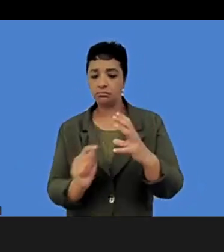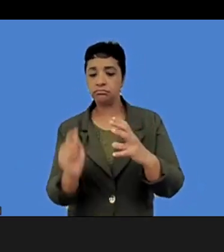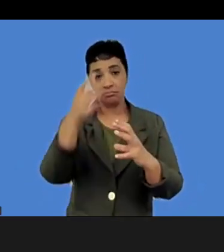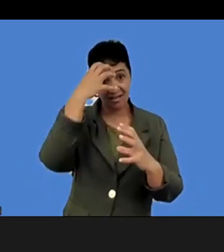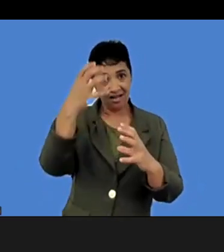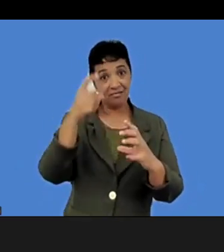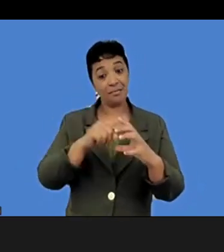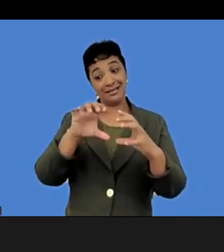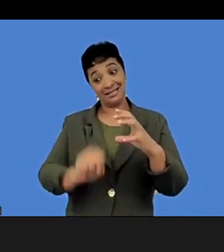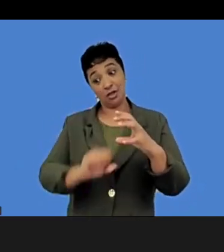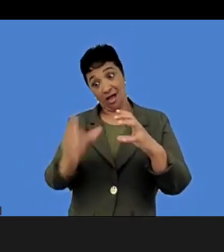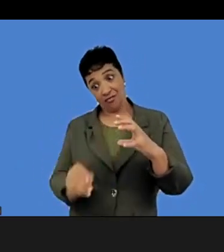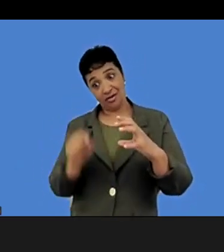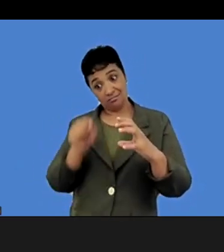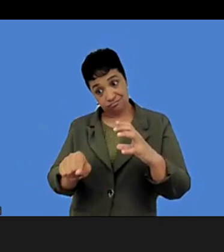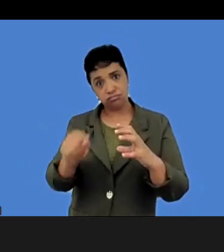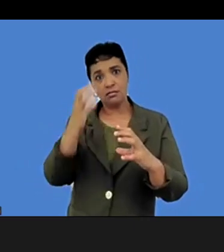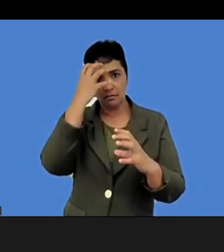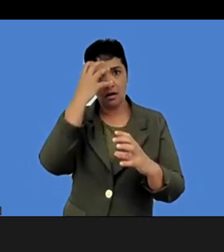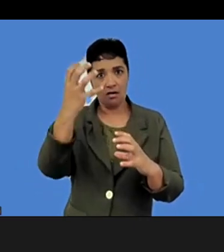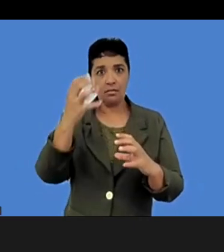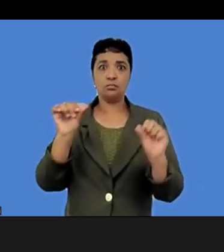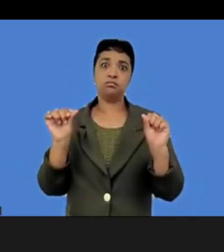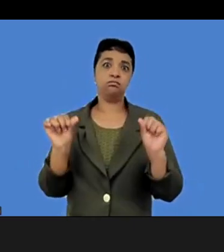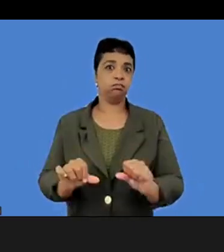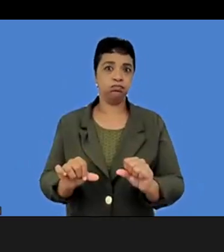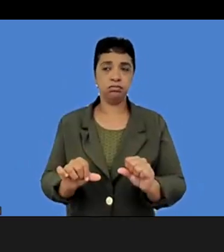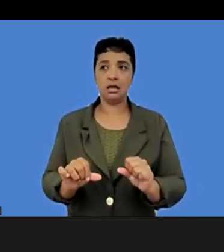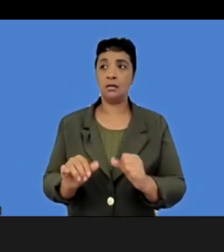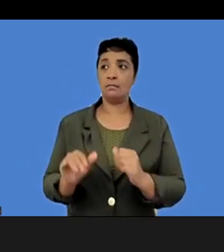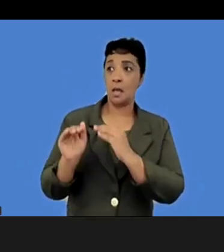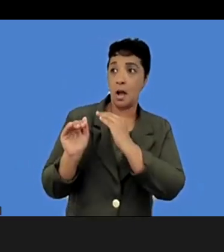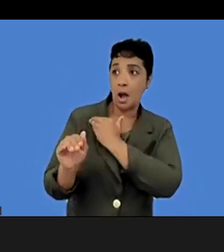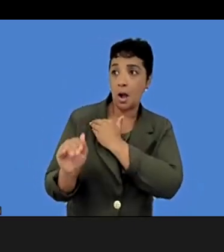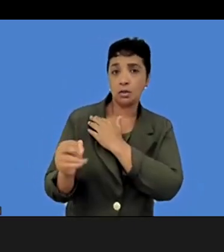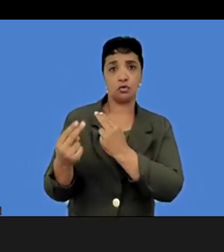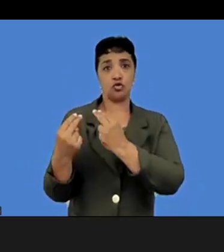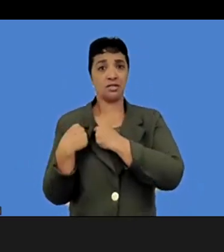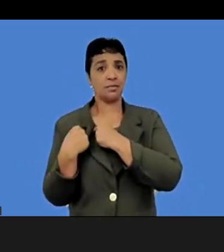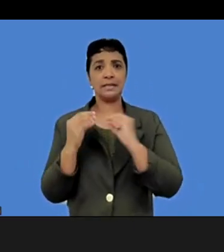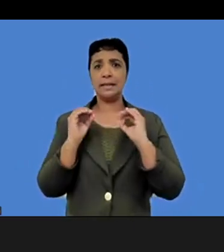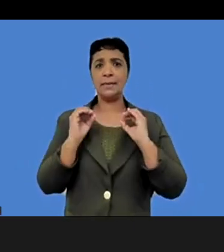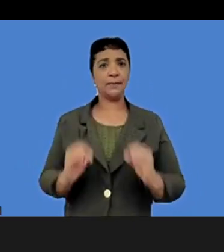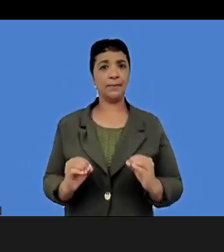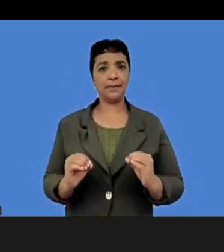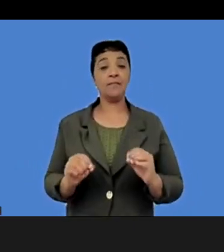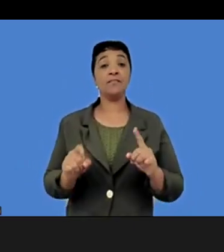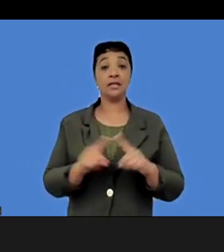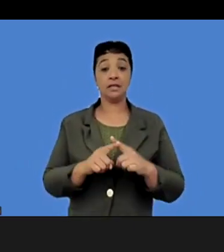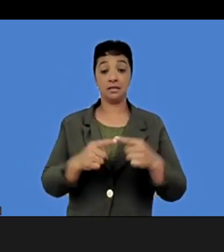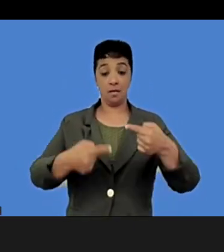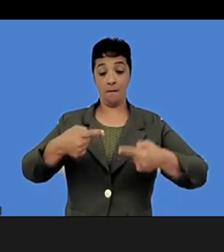particularly the South African government, and, the lack of accountability and how the officials that are responsible